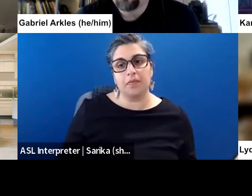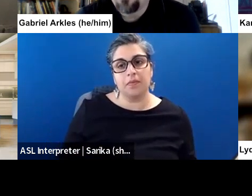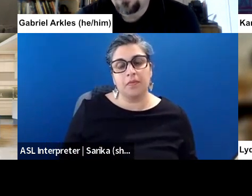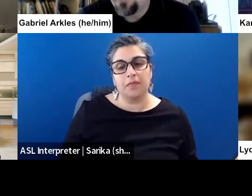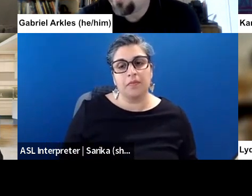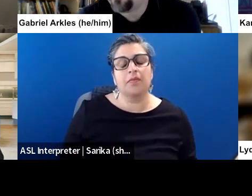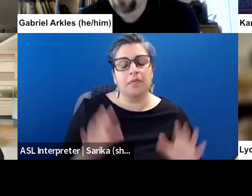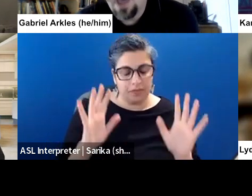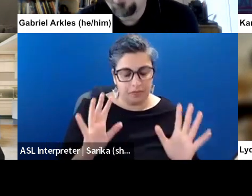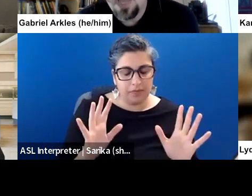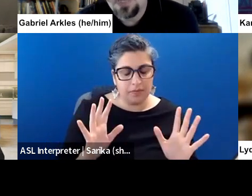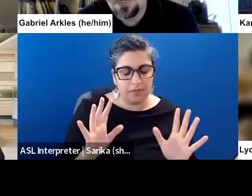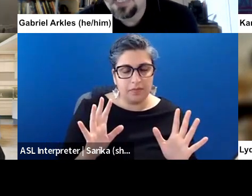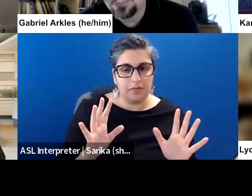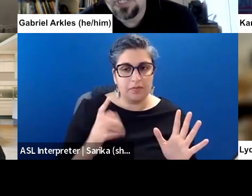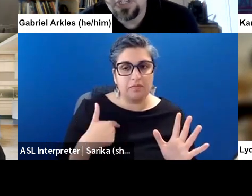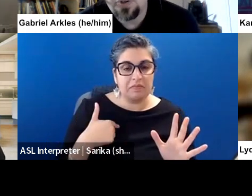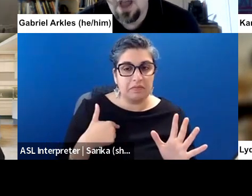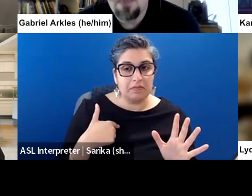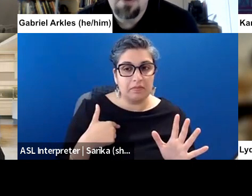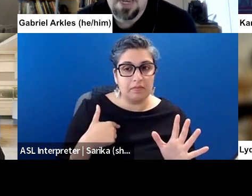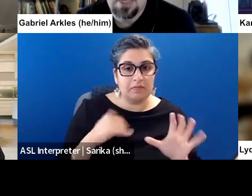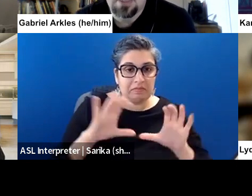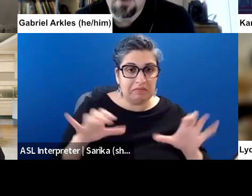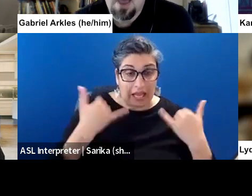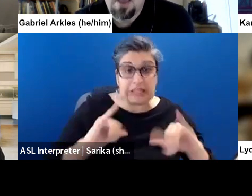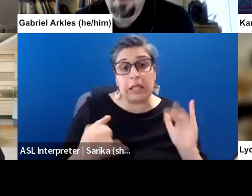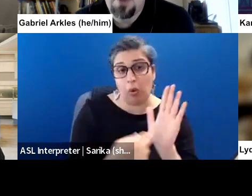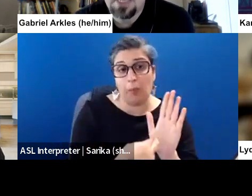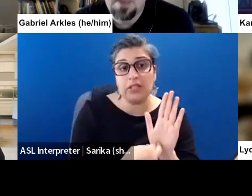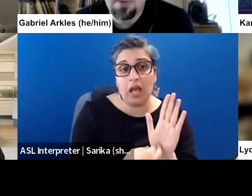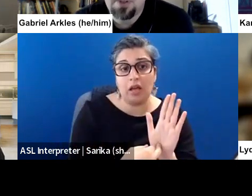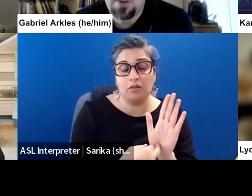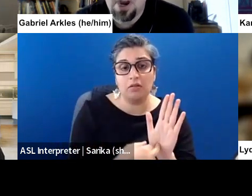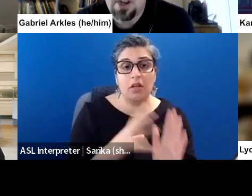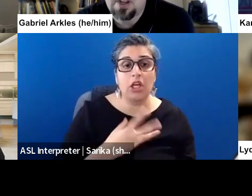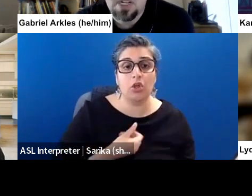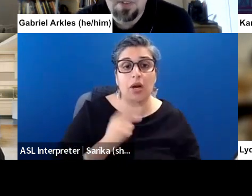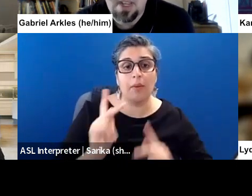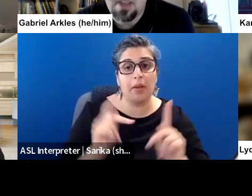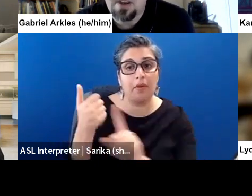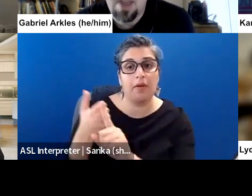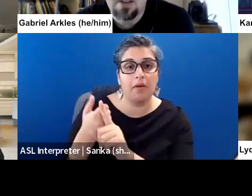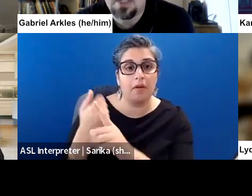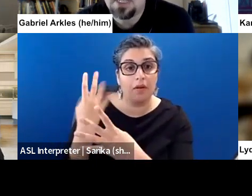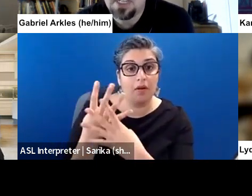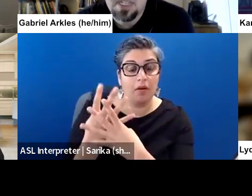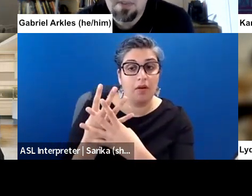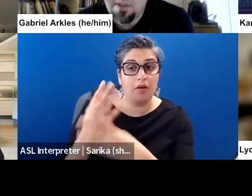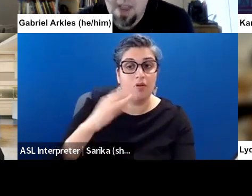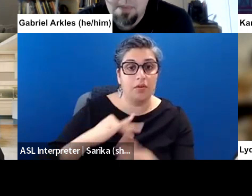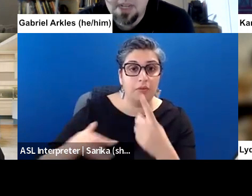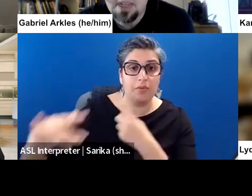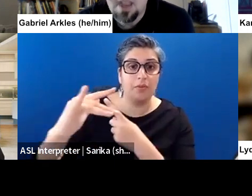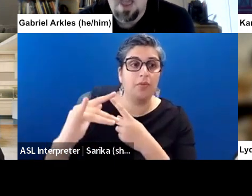But even so I have done, and I still do, representing trans people who are incarcerated around conditions